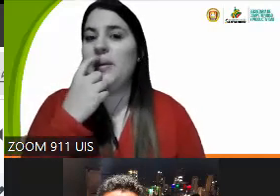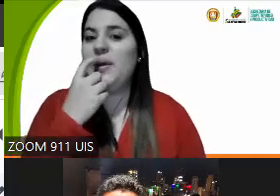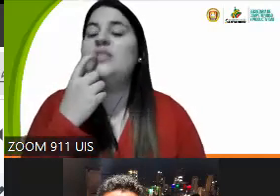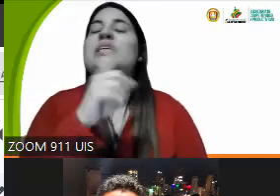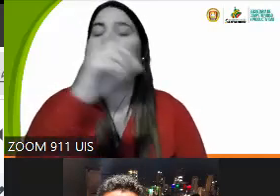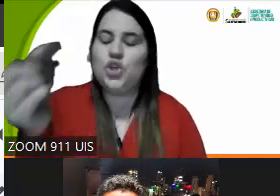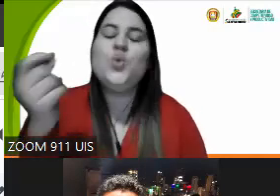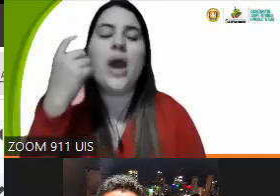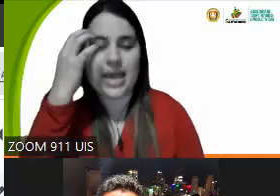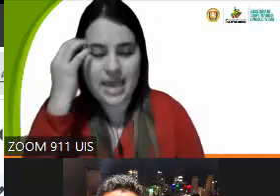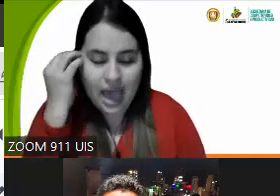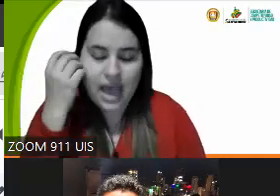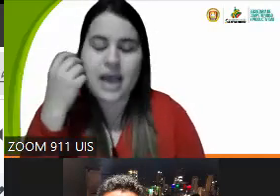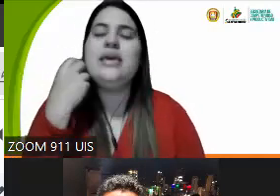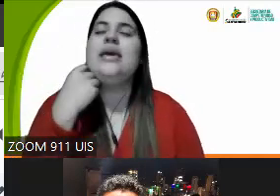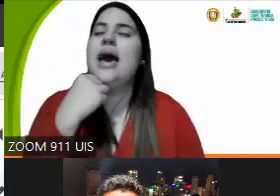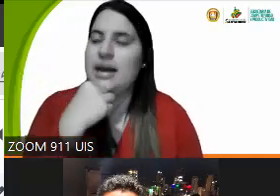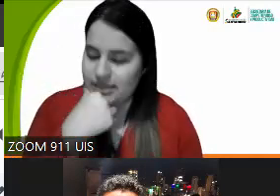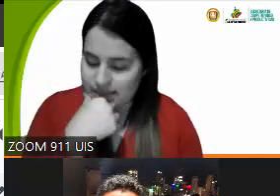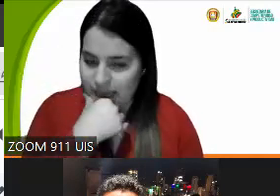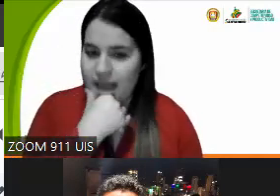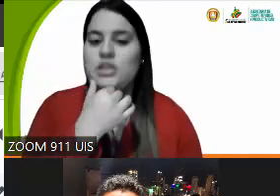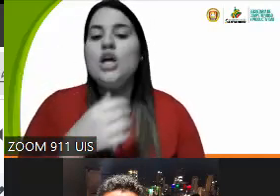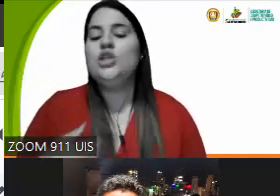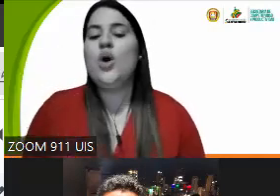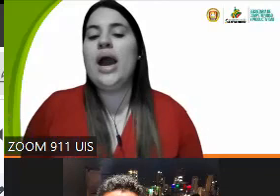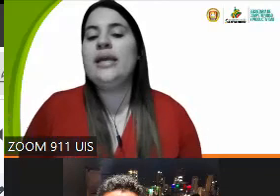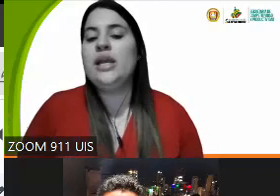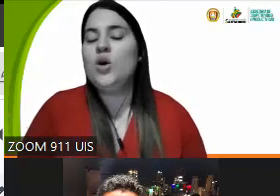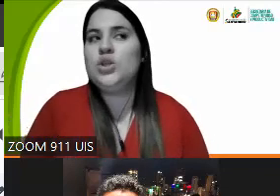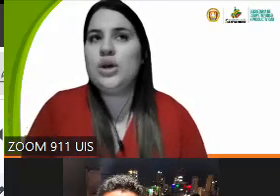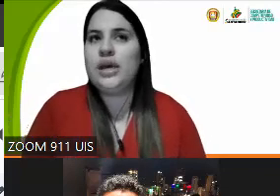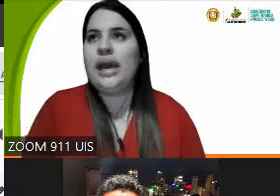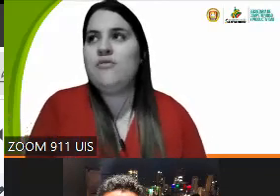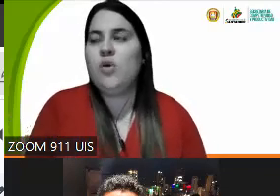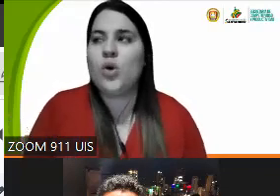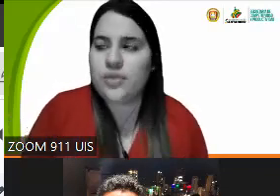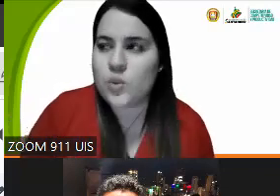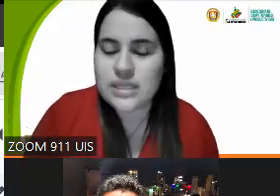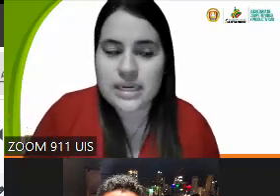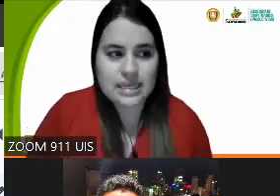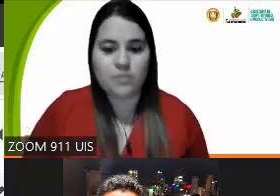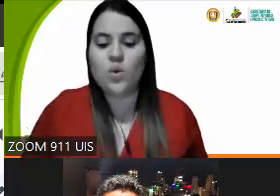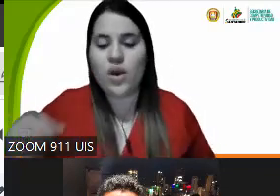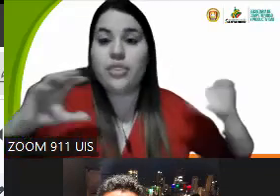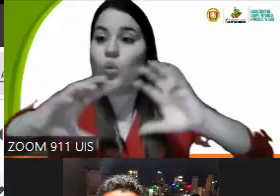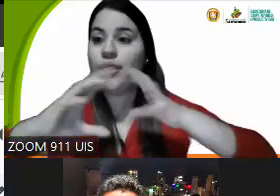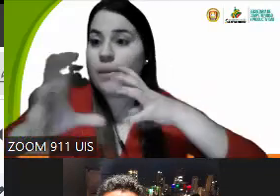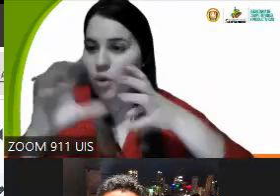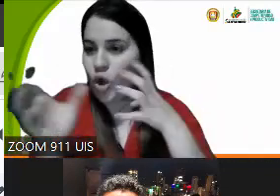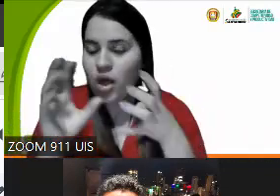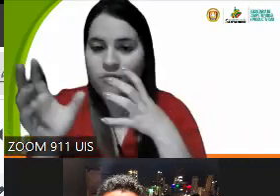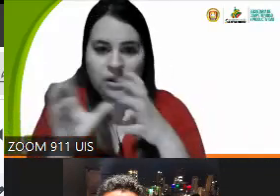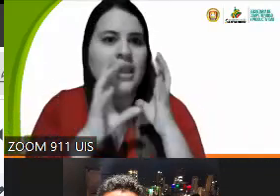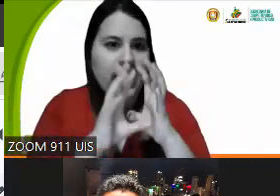Two-way street. it's a two-way. About Yeah. it. Yes. So, and it also gave, or there was an example with